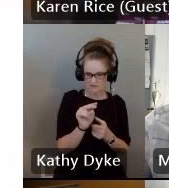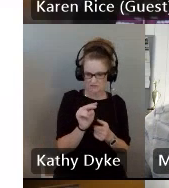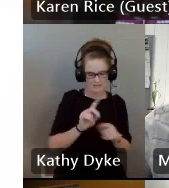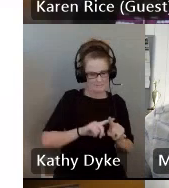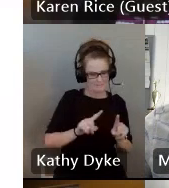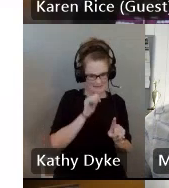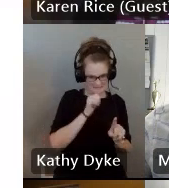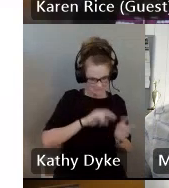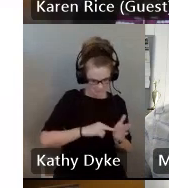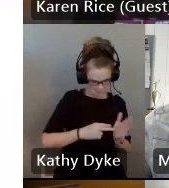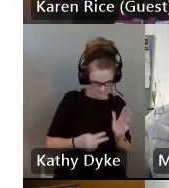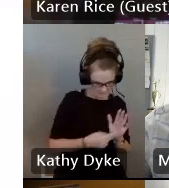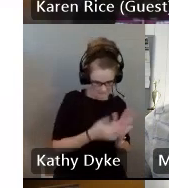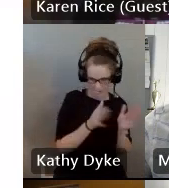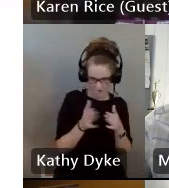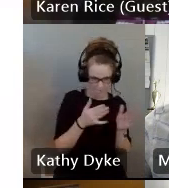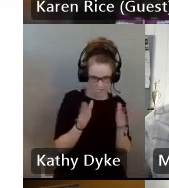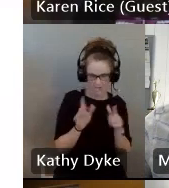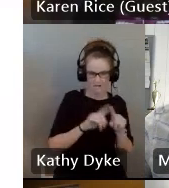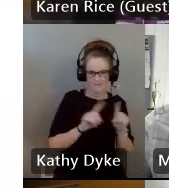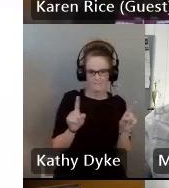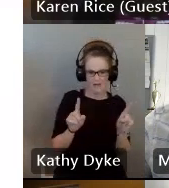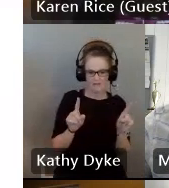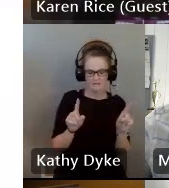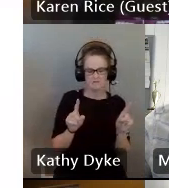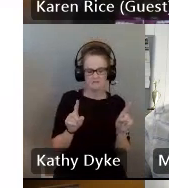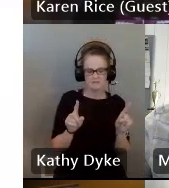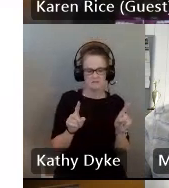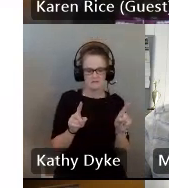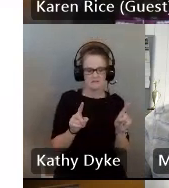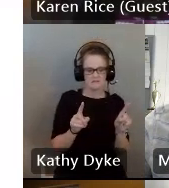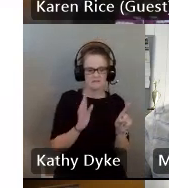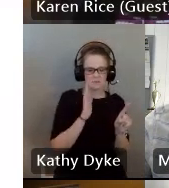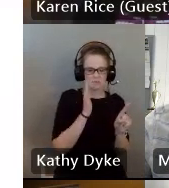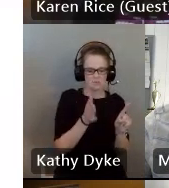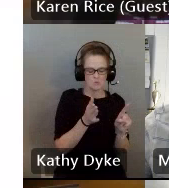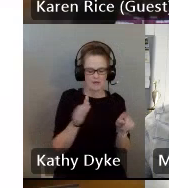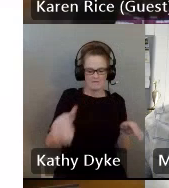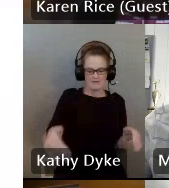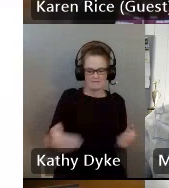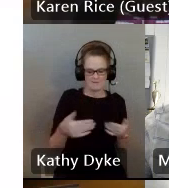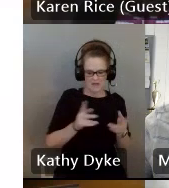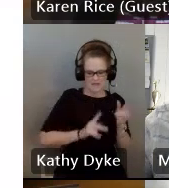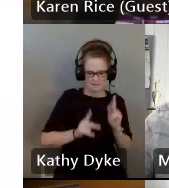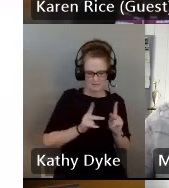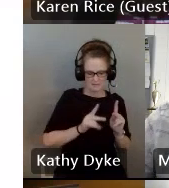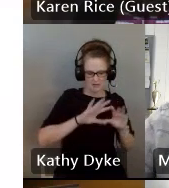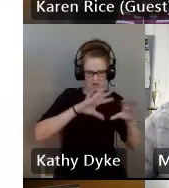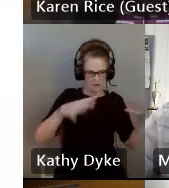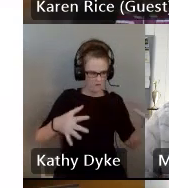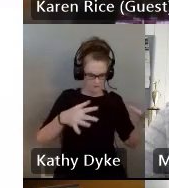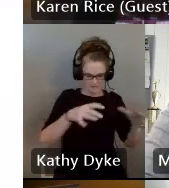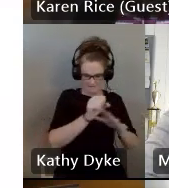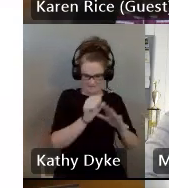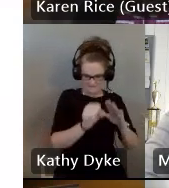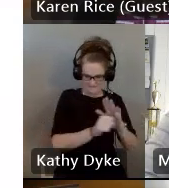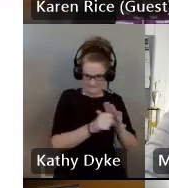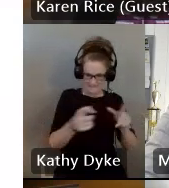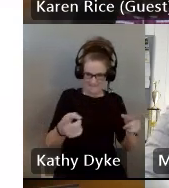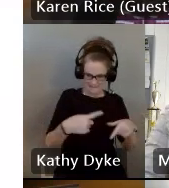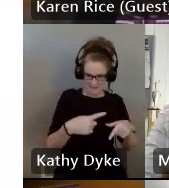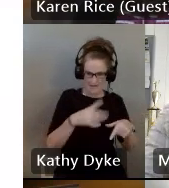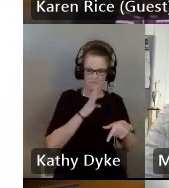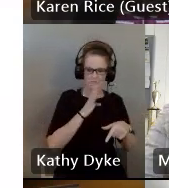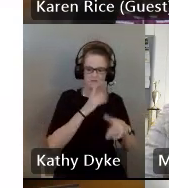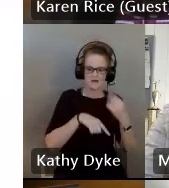get sidetracked on that, but it's something that we've invited people around the state to come on that we're working